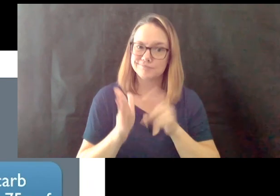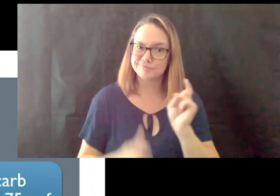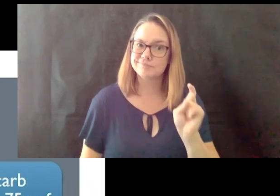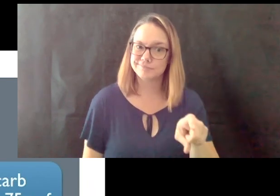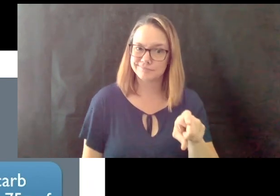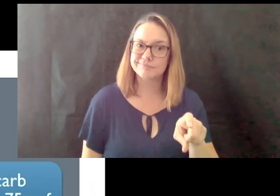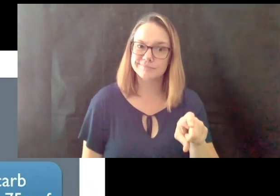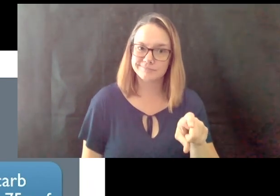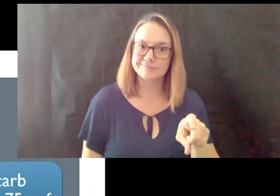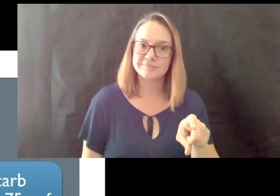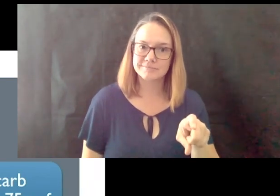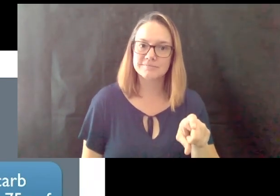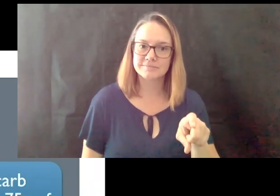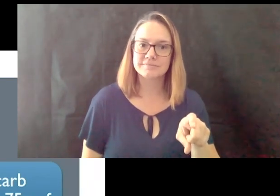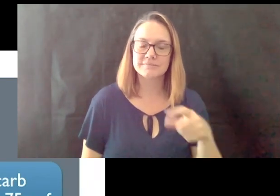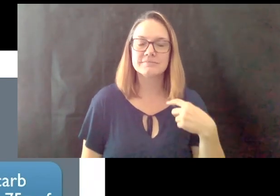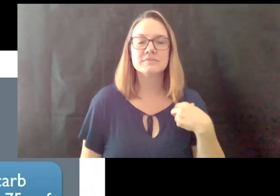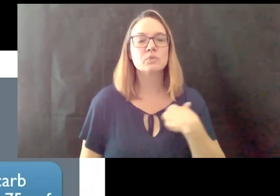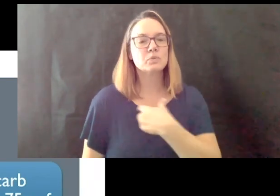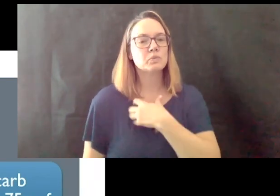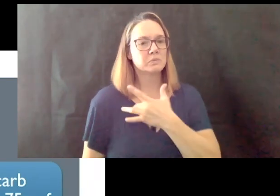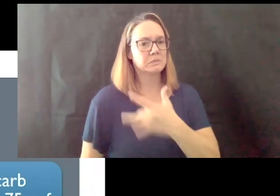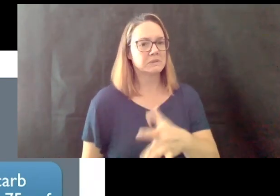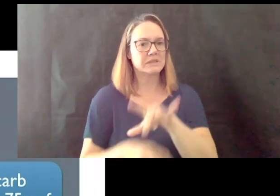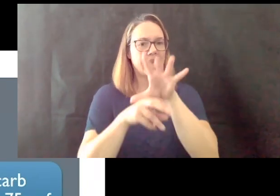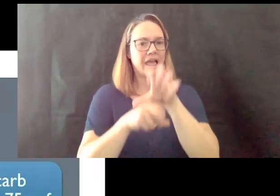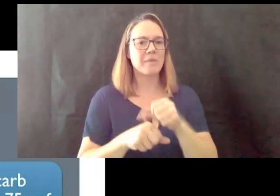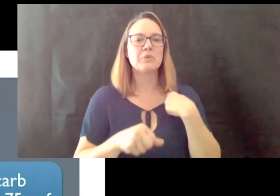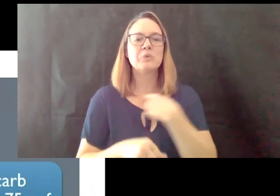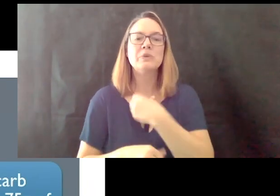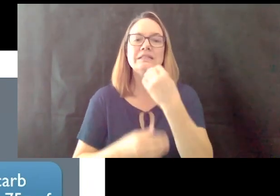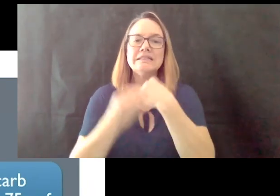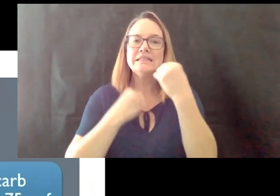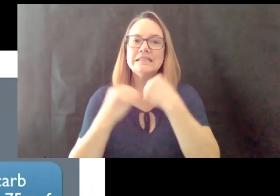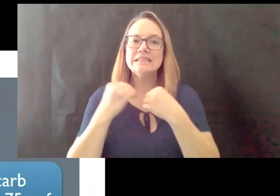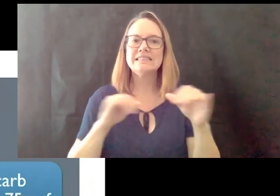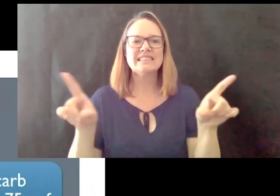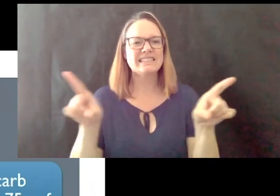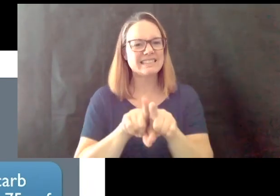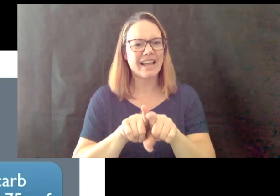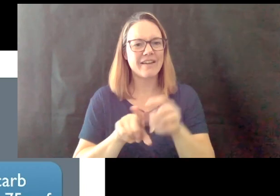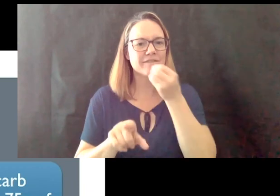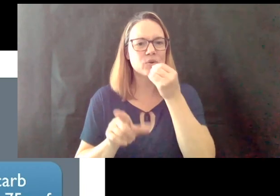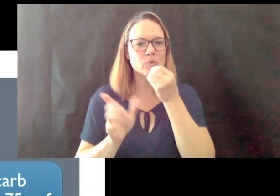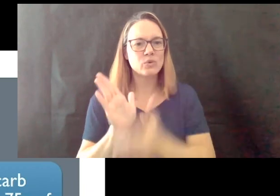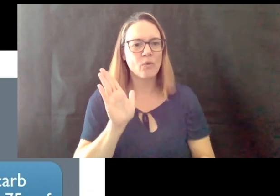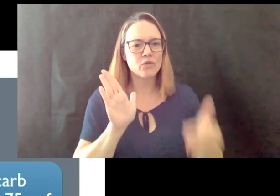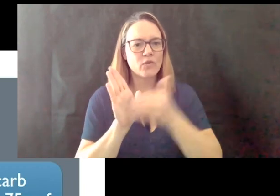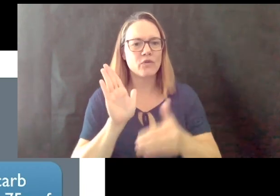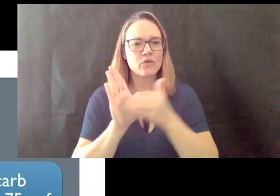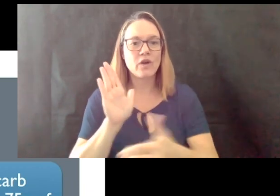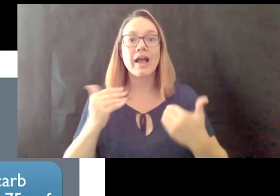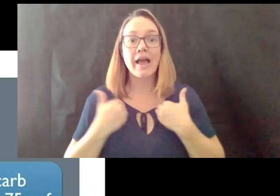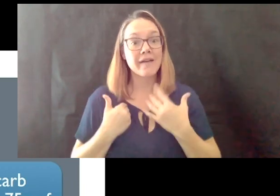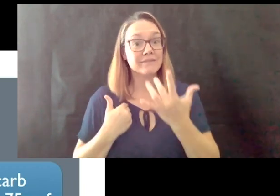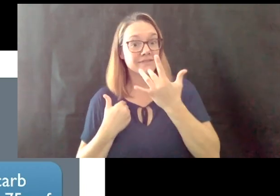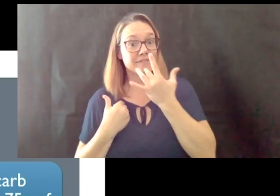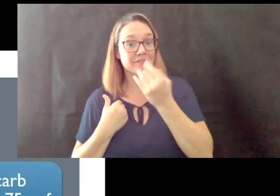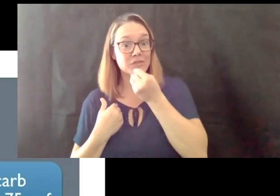There's no way around that, but we're kind of creatures of habit. We tend to eat the same foods over and over. We